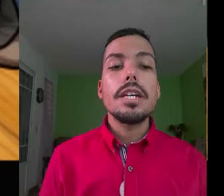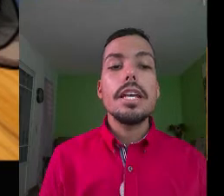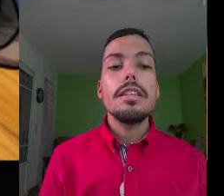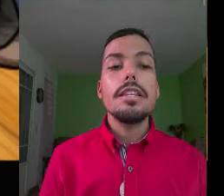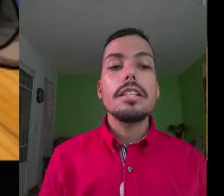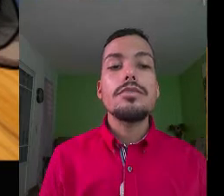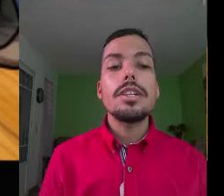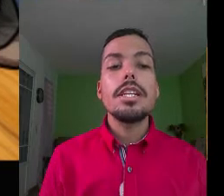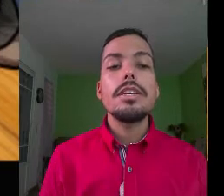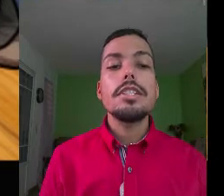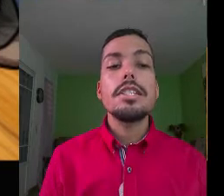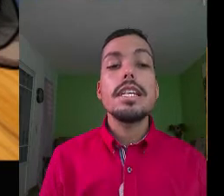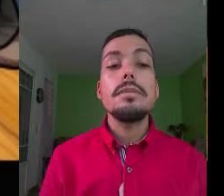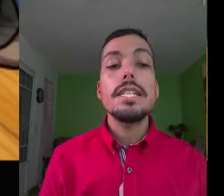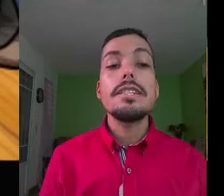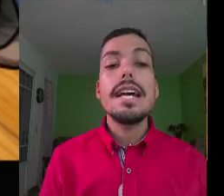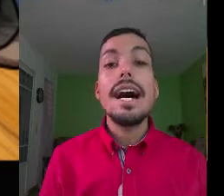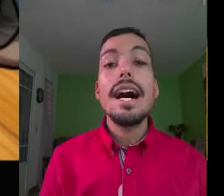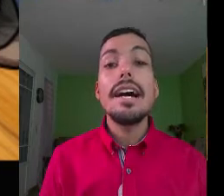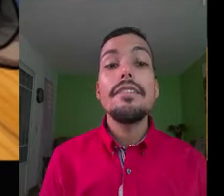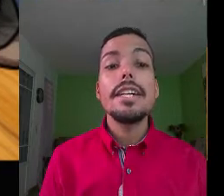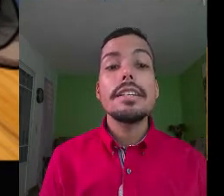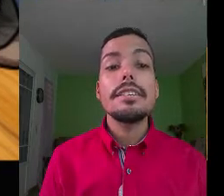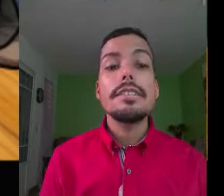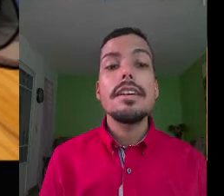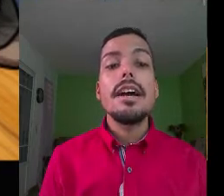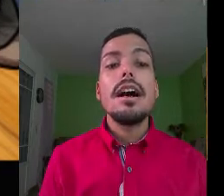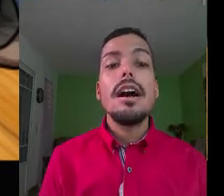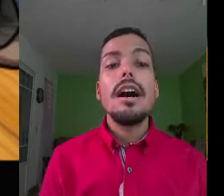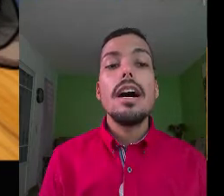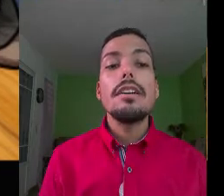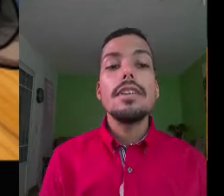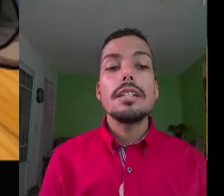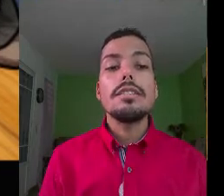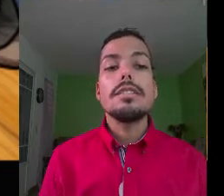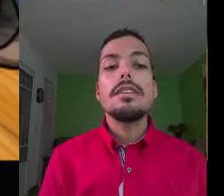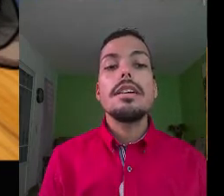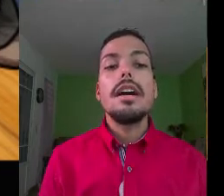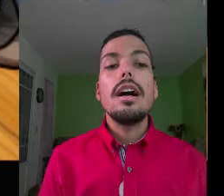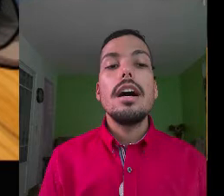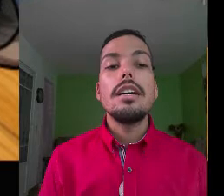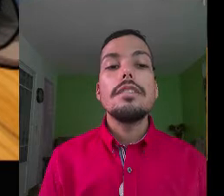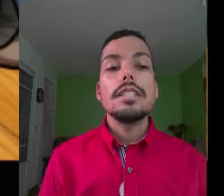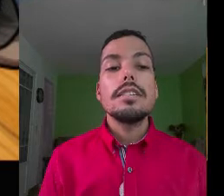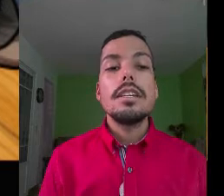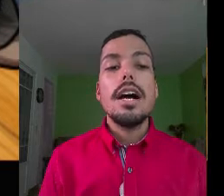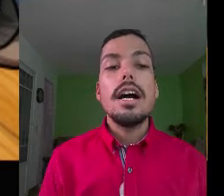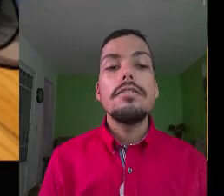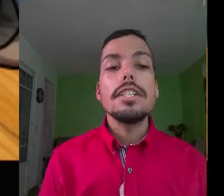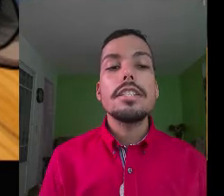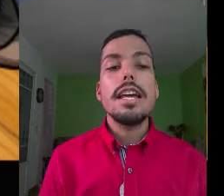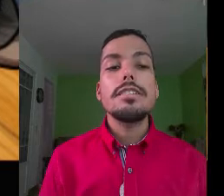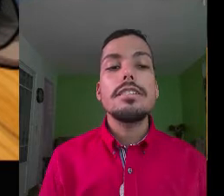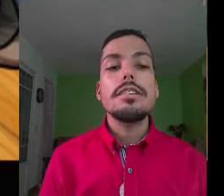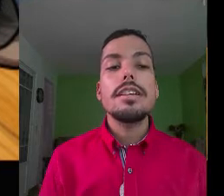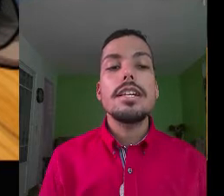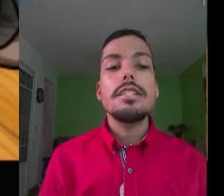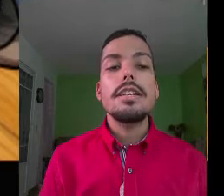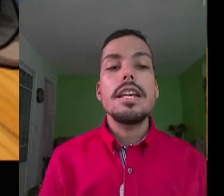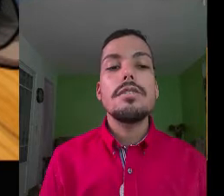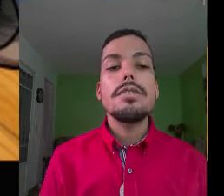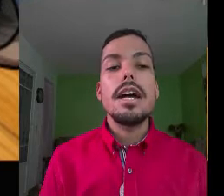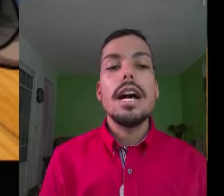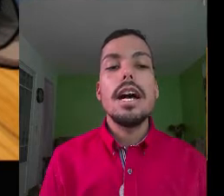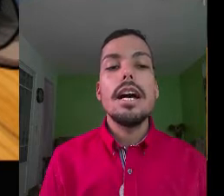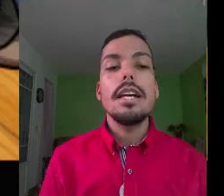Very good. Okay, the next friend here, its name is Ibex. Ibex. Ibex. And Ibex has a letter